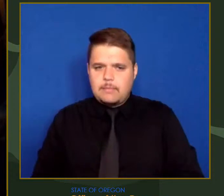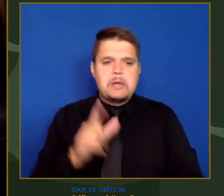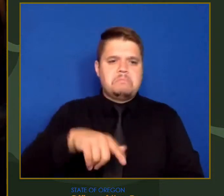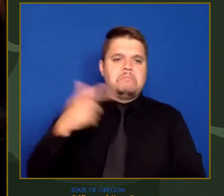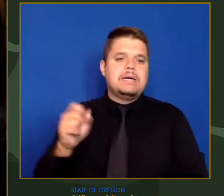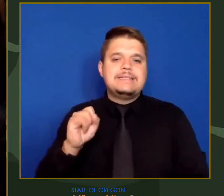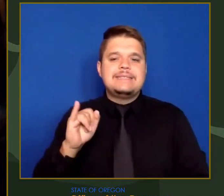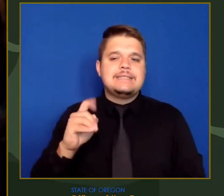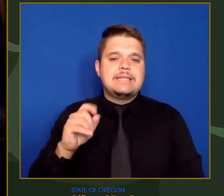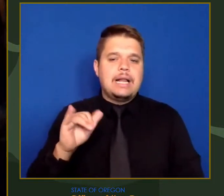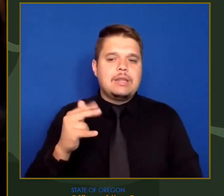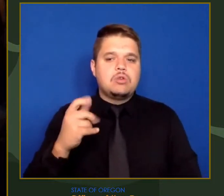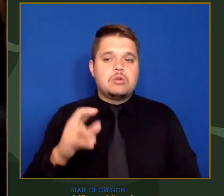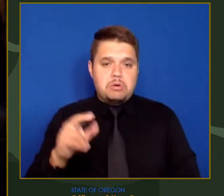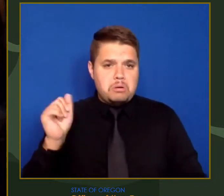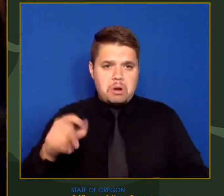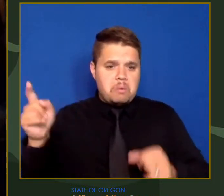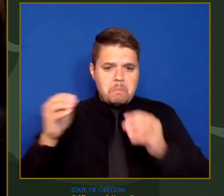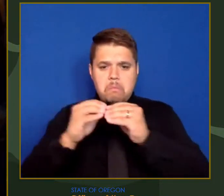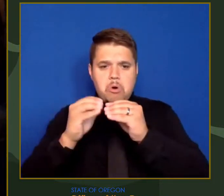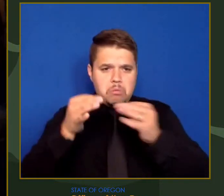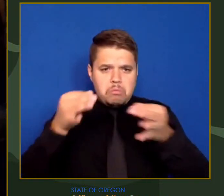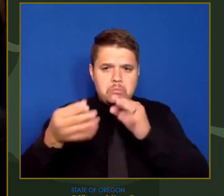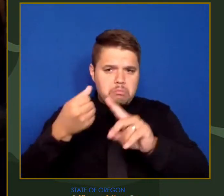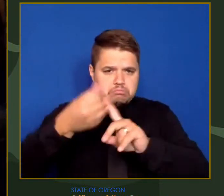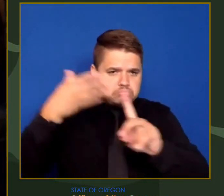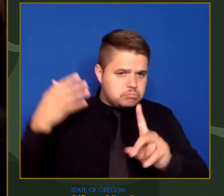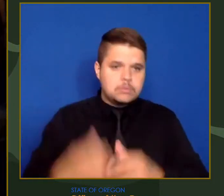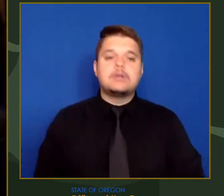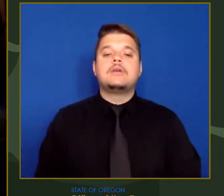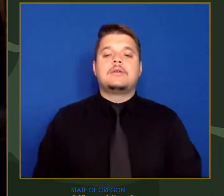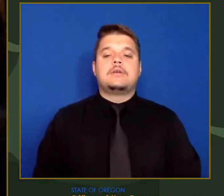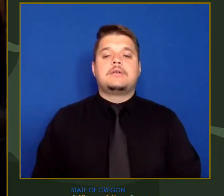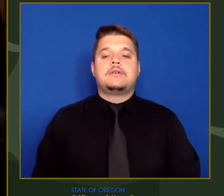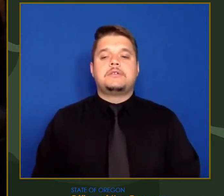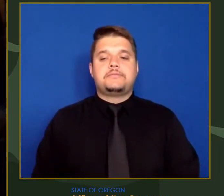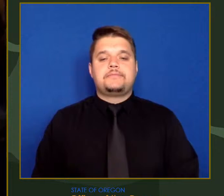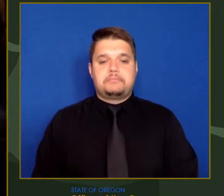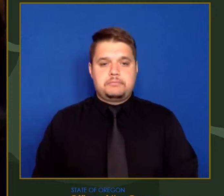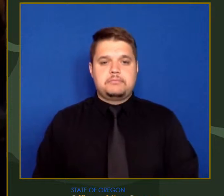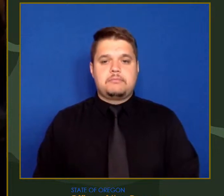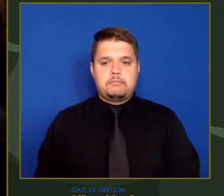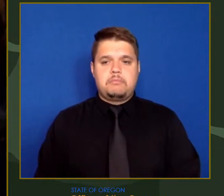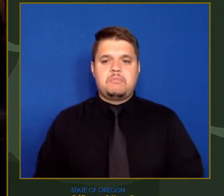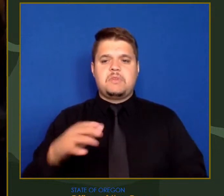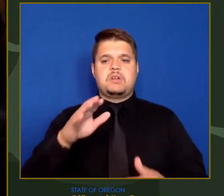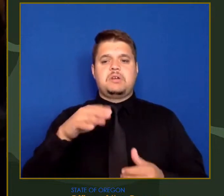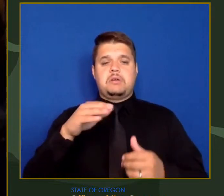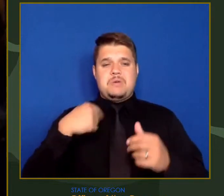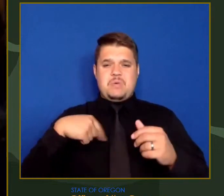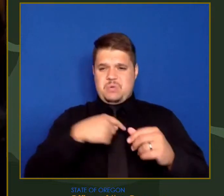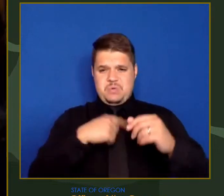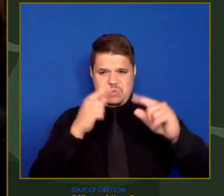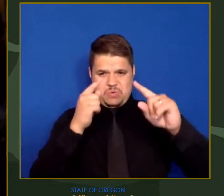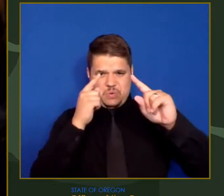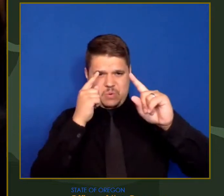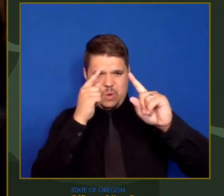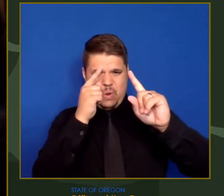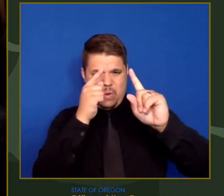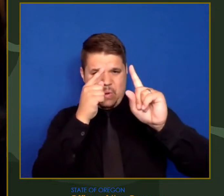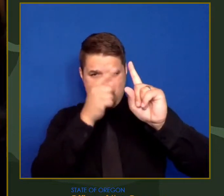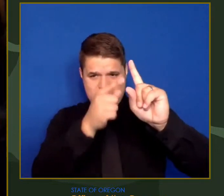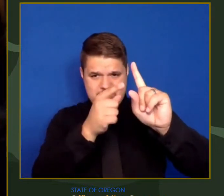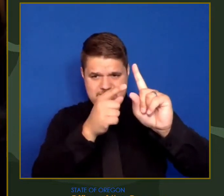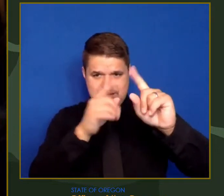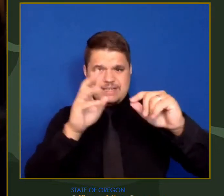Brown. I think as we move forward and we hit that target of 70% of individuals who have received